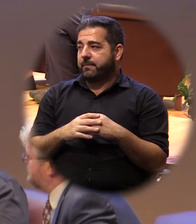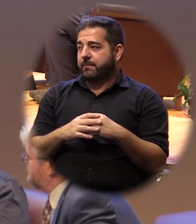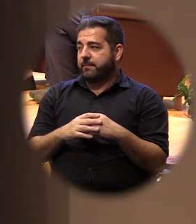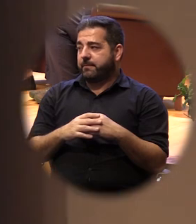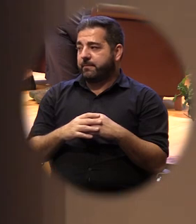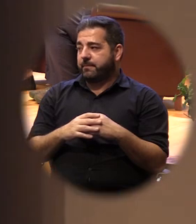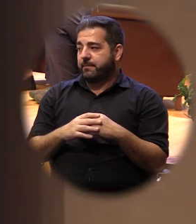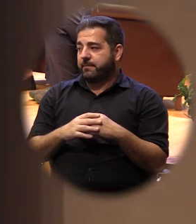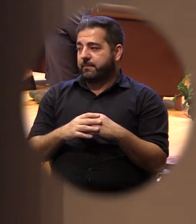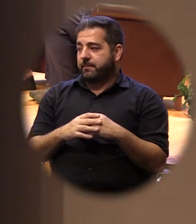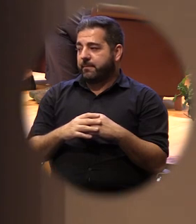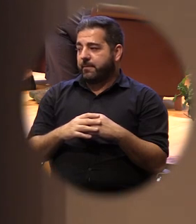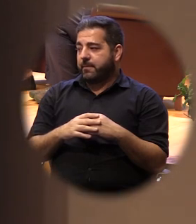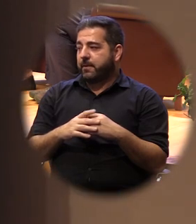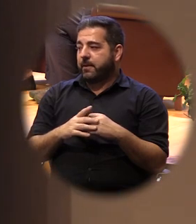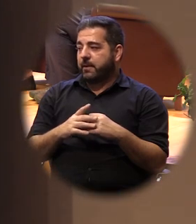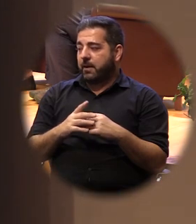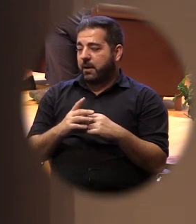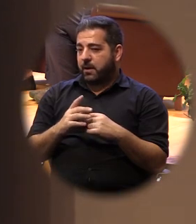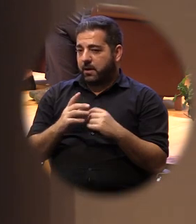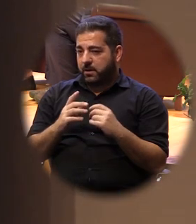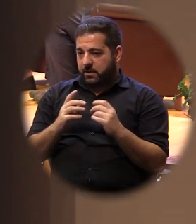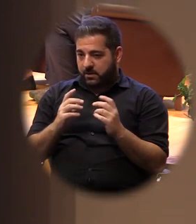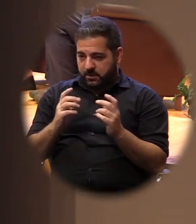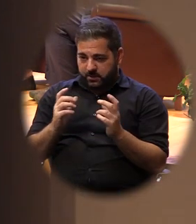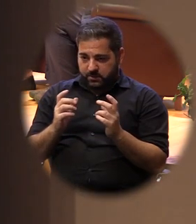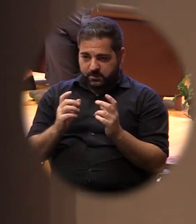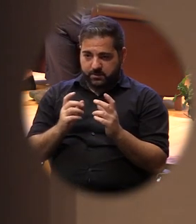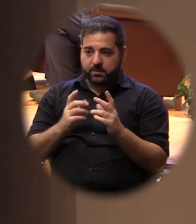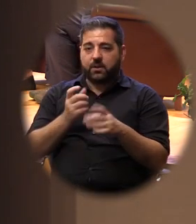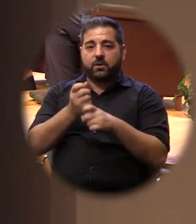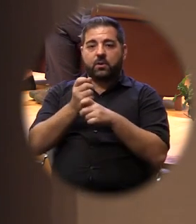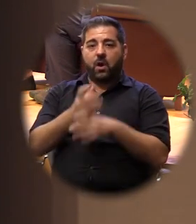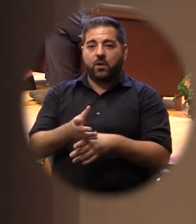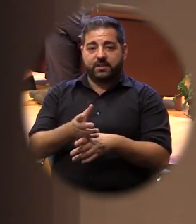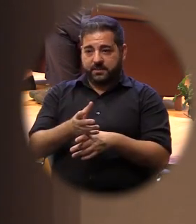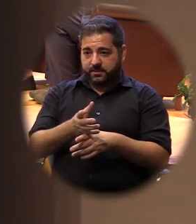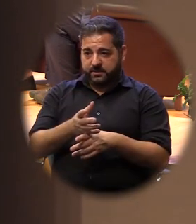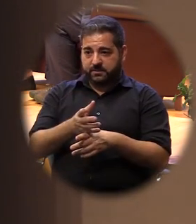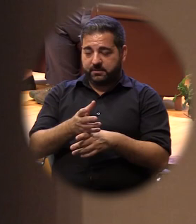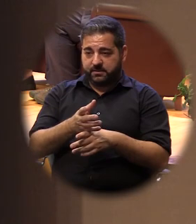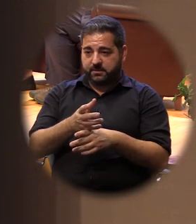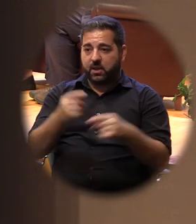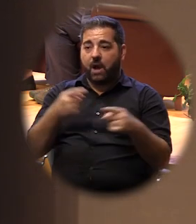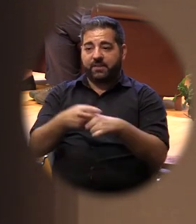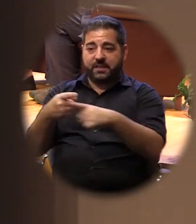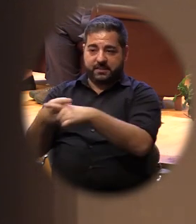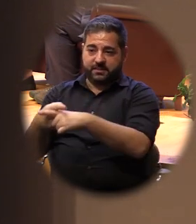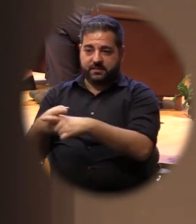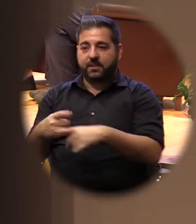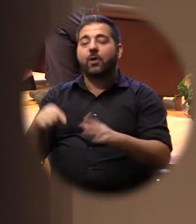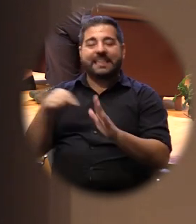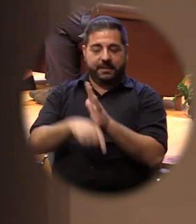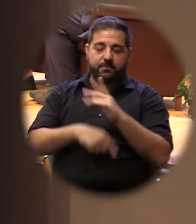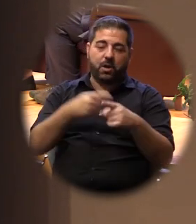are nucleate deep conflict. And so the question is